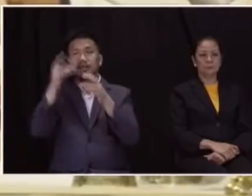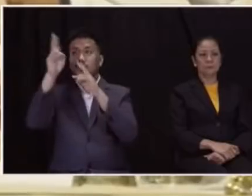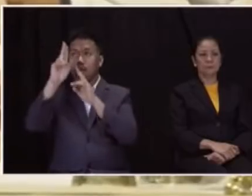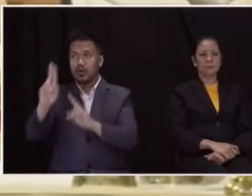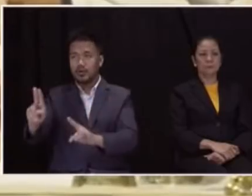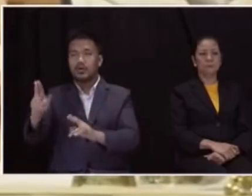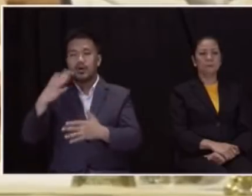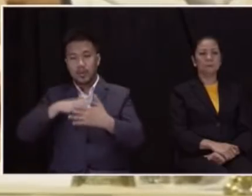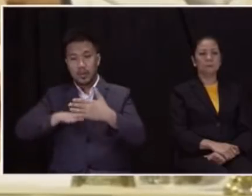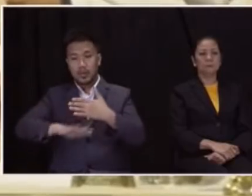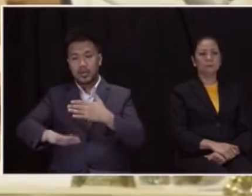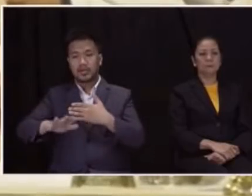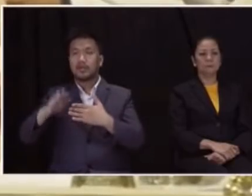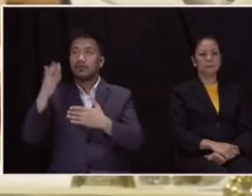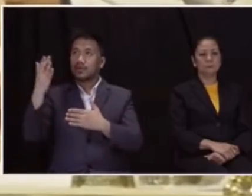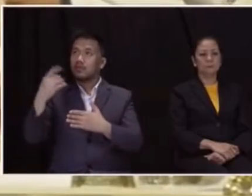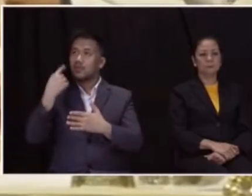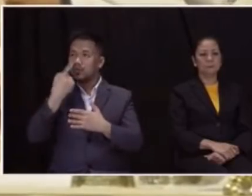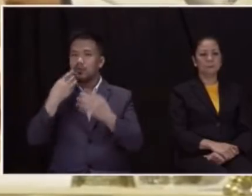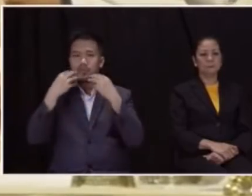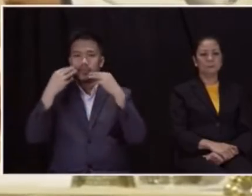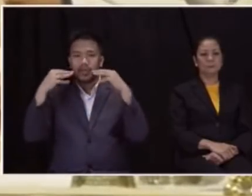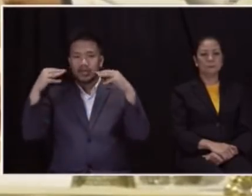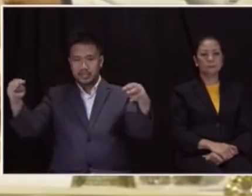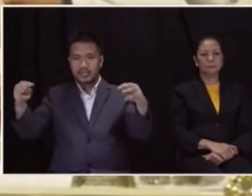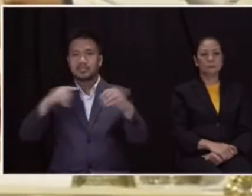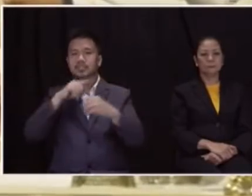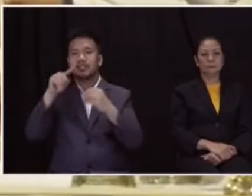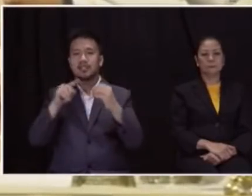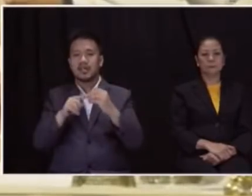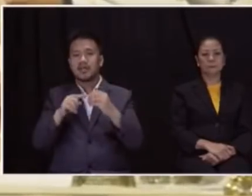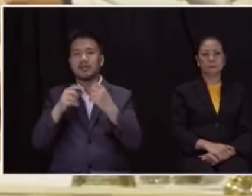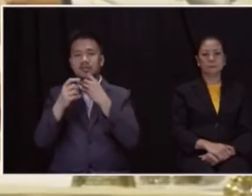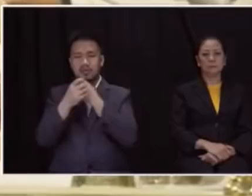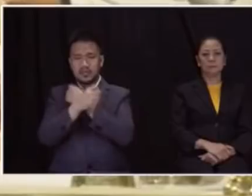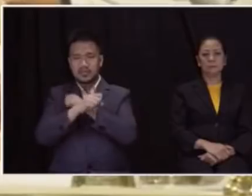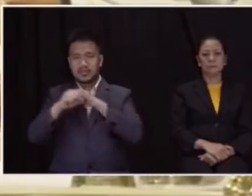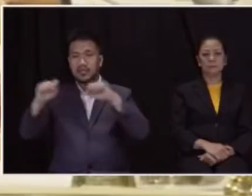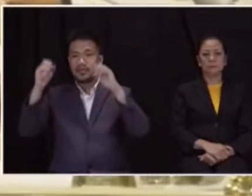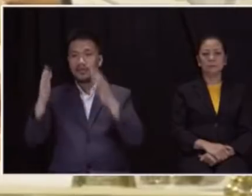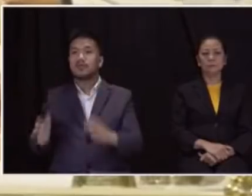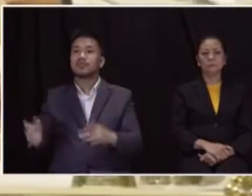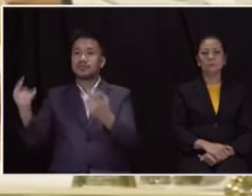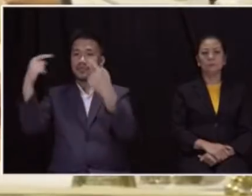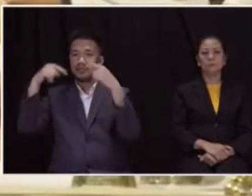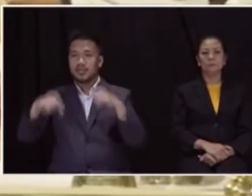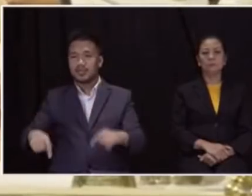nativity of him who both foretold the coming of the world's Savior and